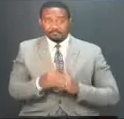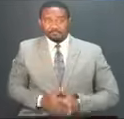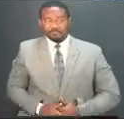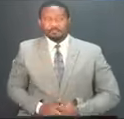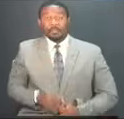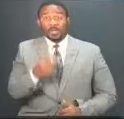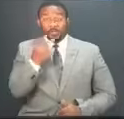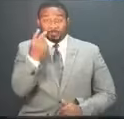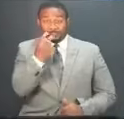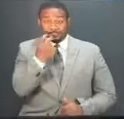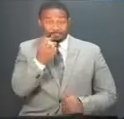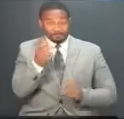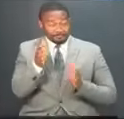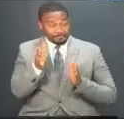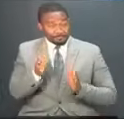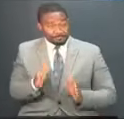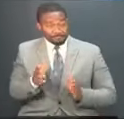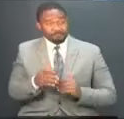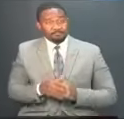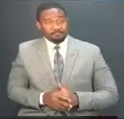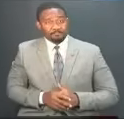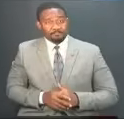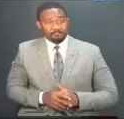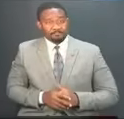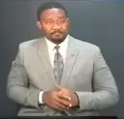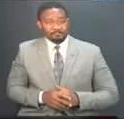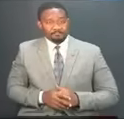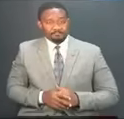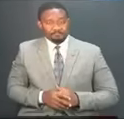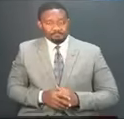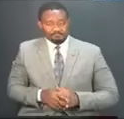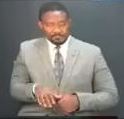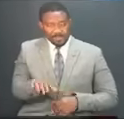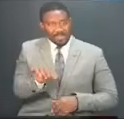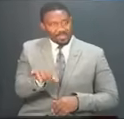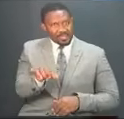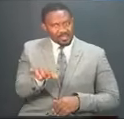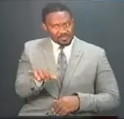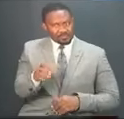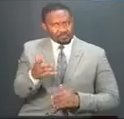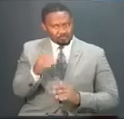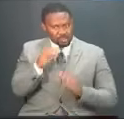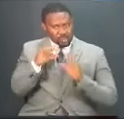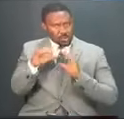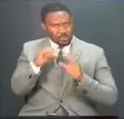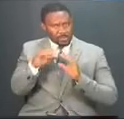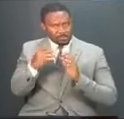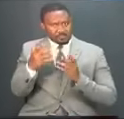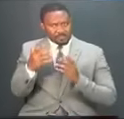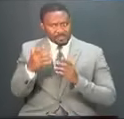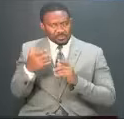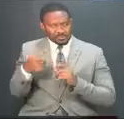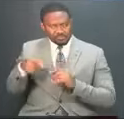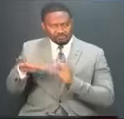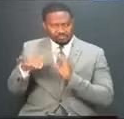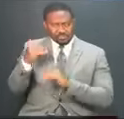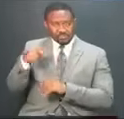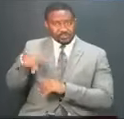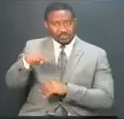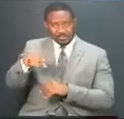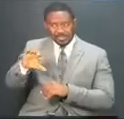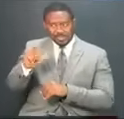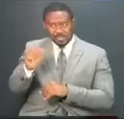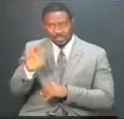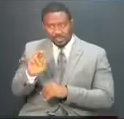Speaker, on the strength of this communication from the clerk